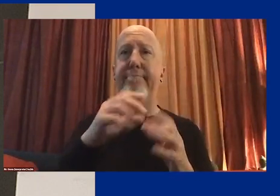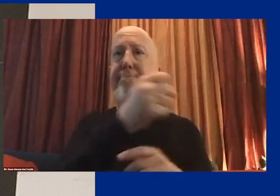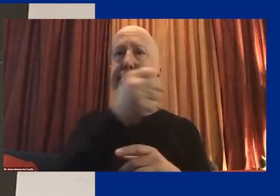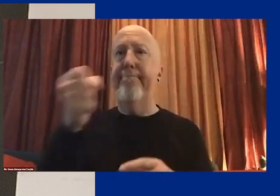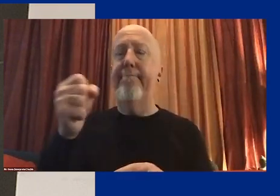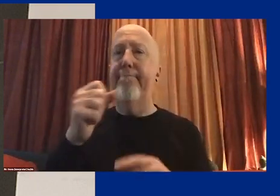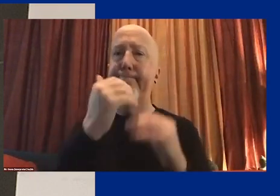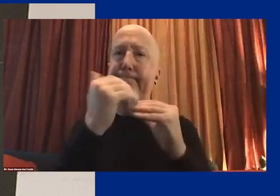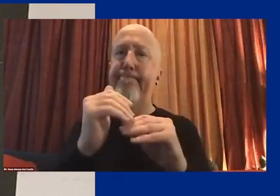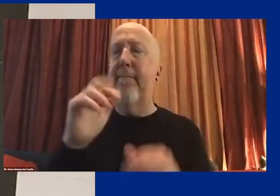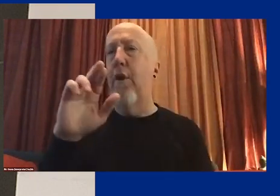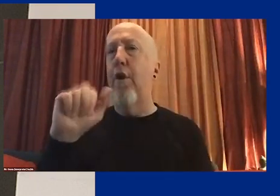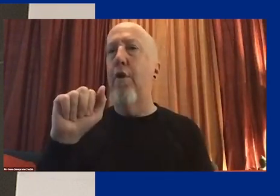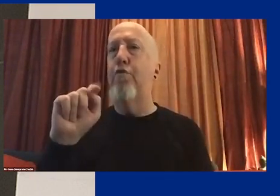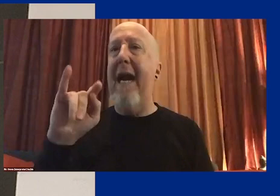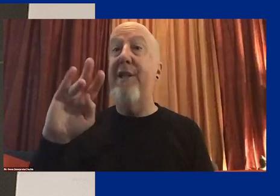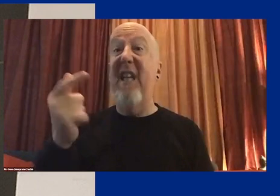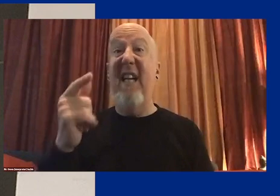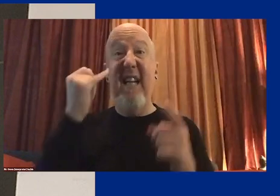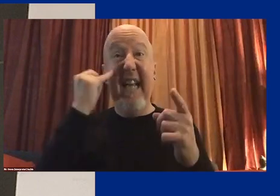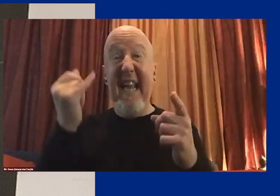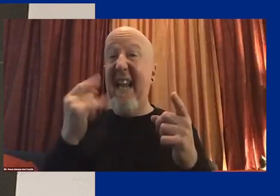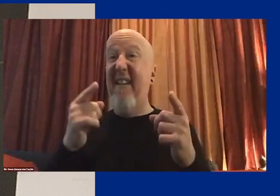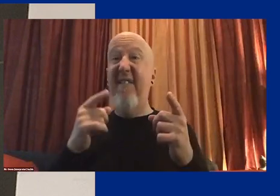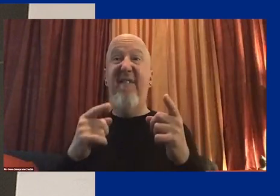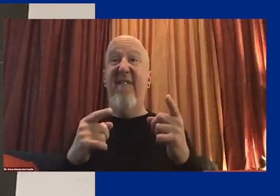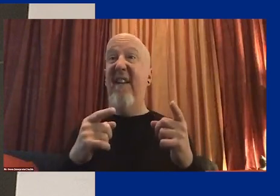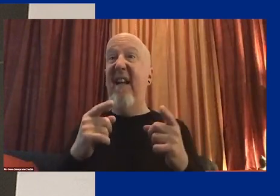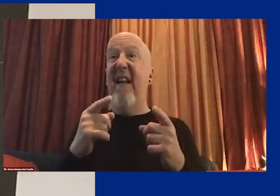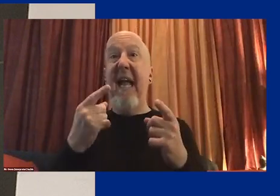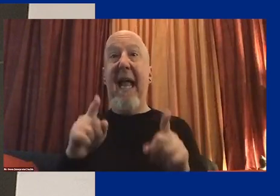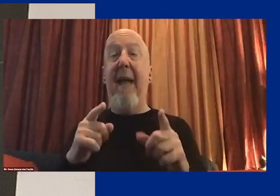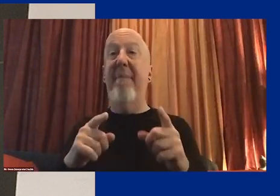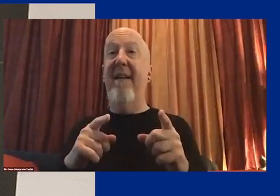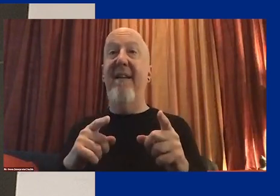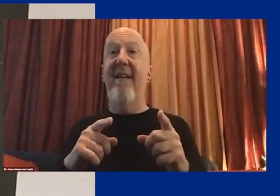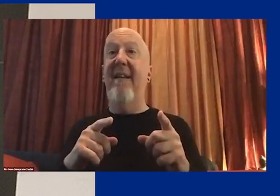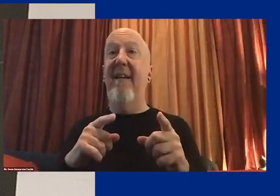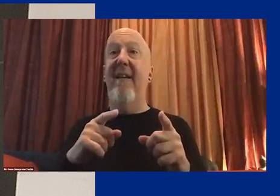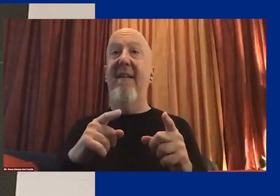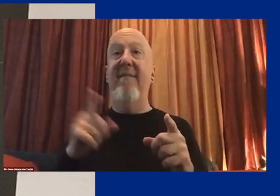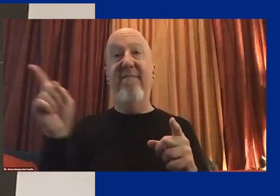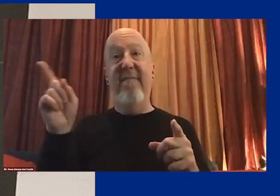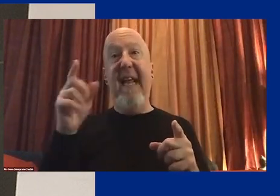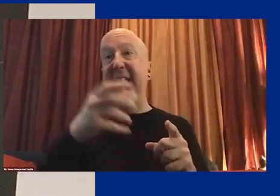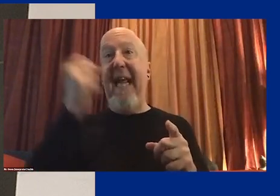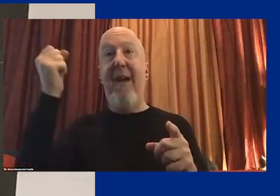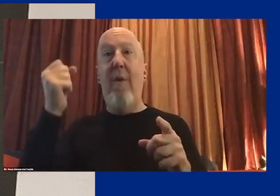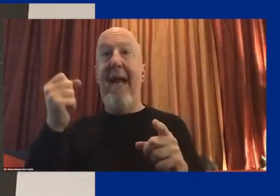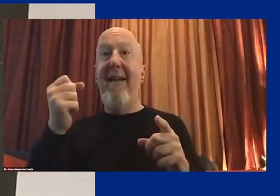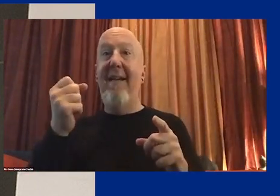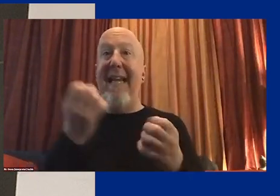happen and I didn't survive, would my family then have a right to sue the doctor or hospital?